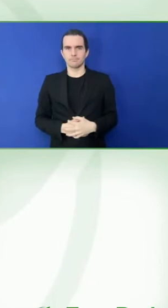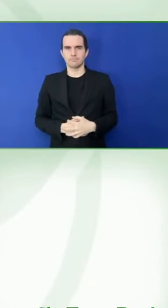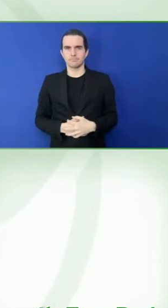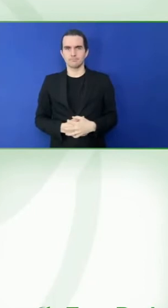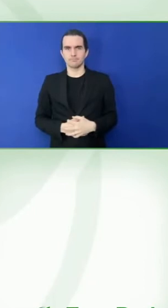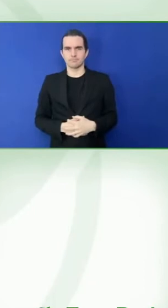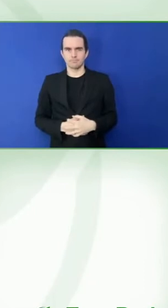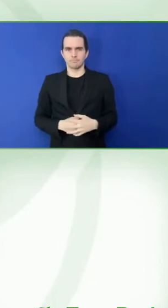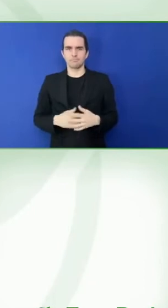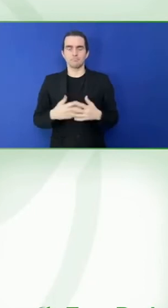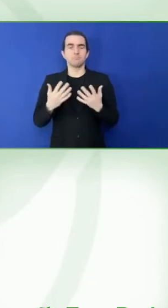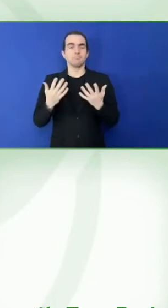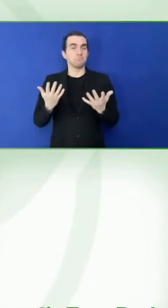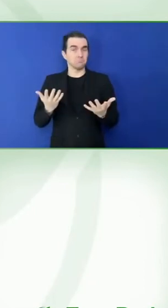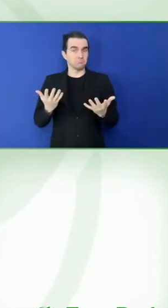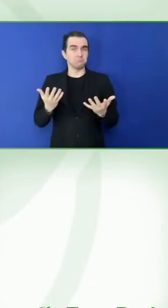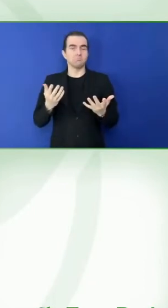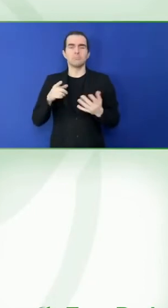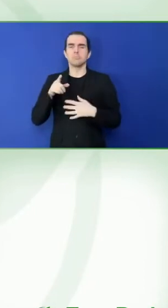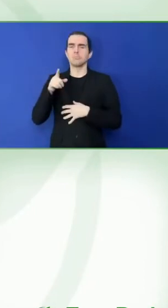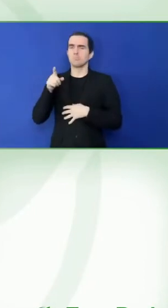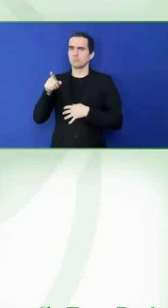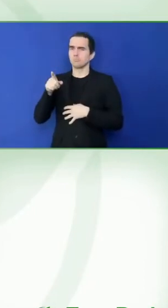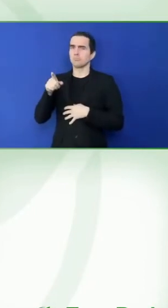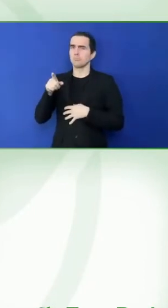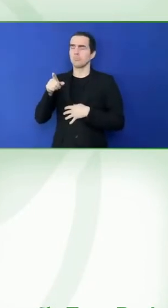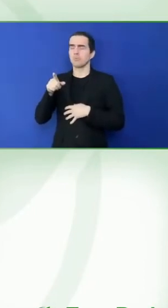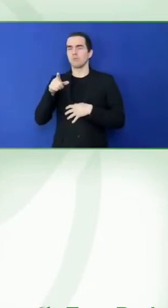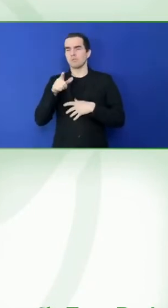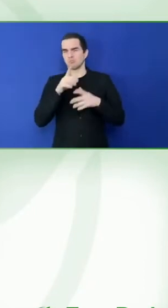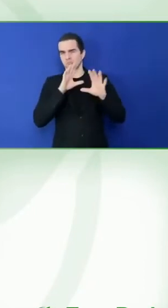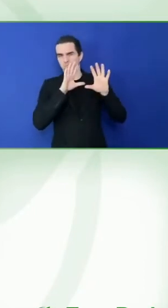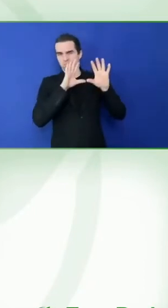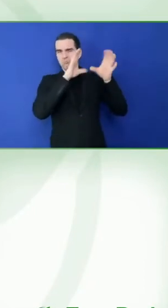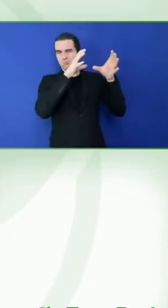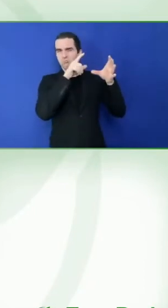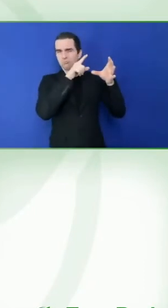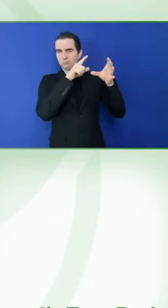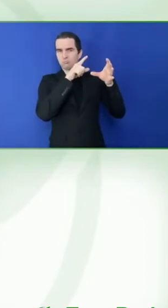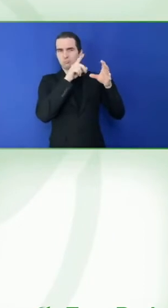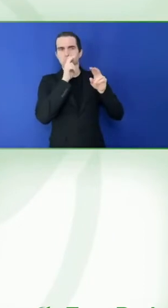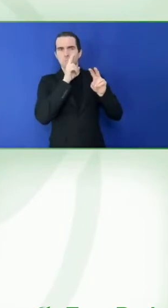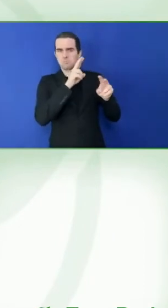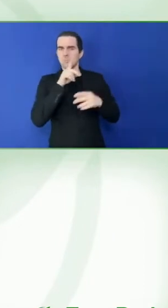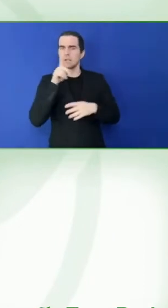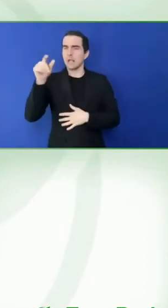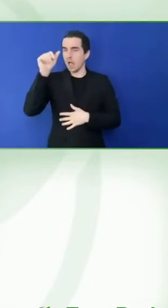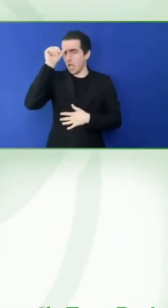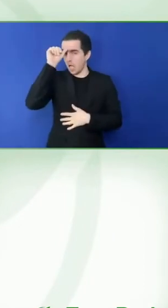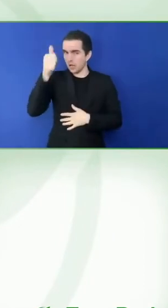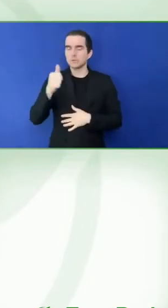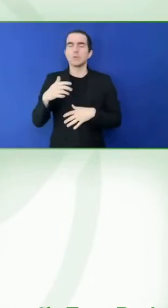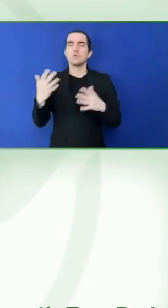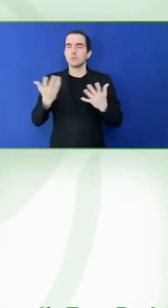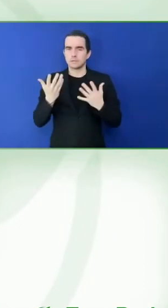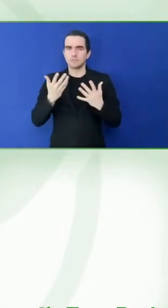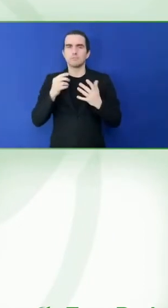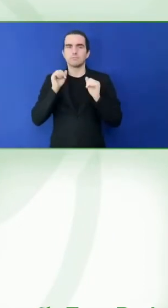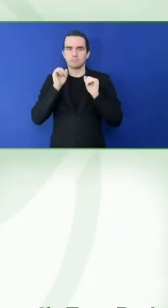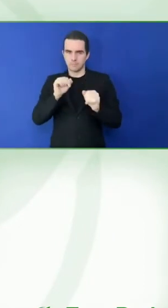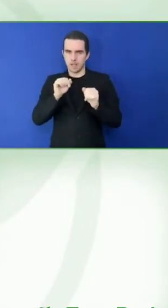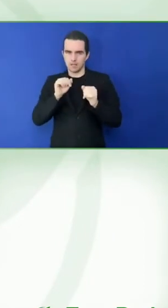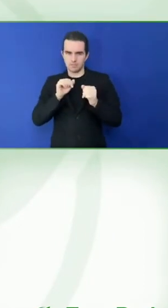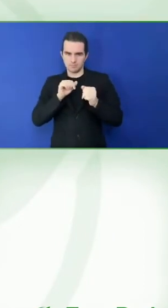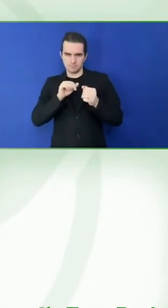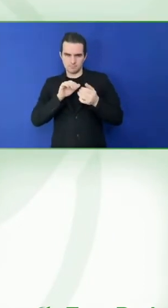glasses. And he found this idea when he was 18, and he wanted to build something that was for $50 US that